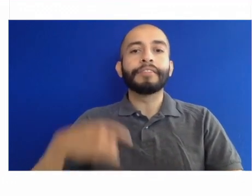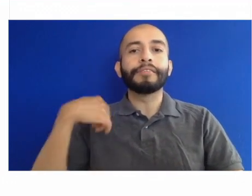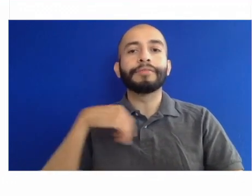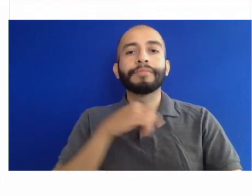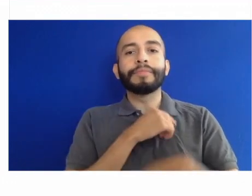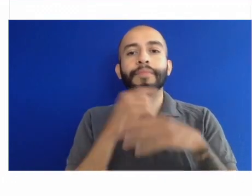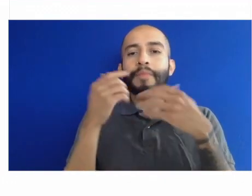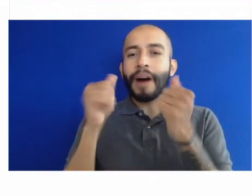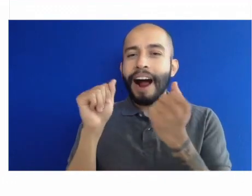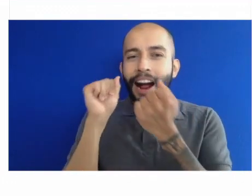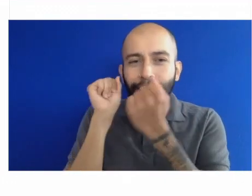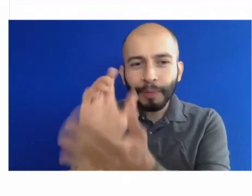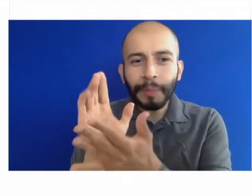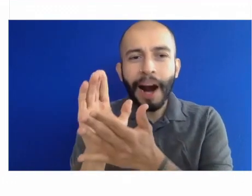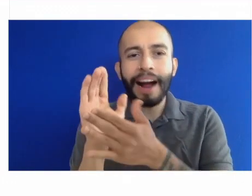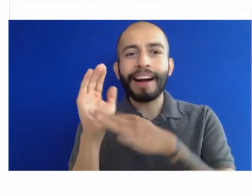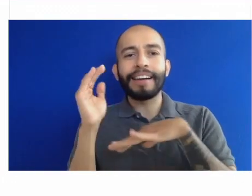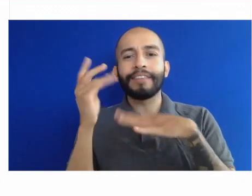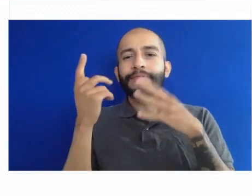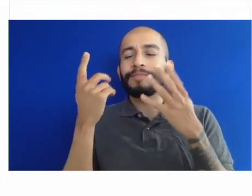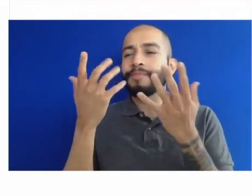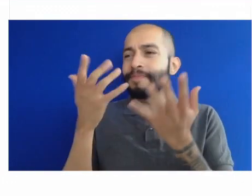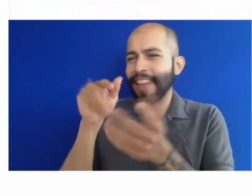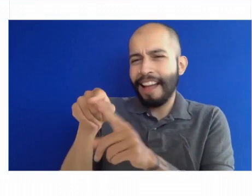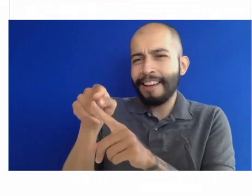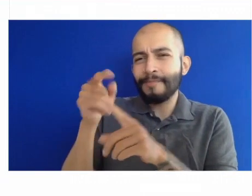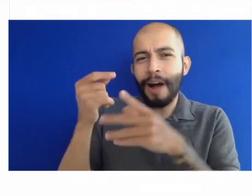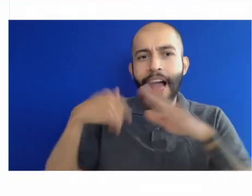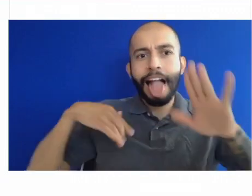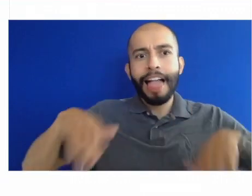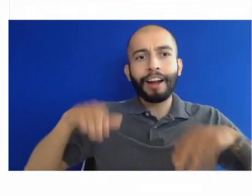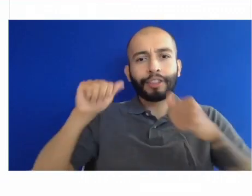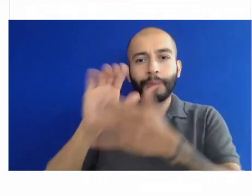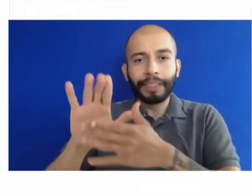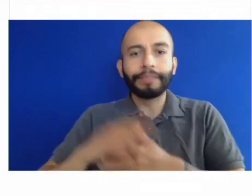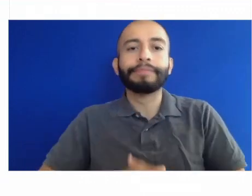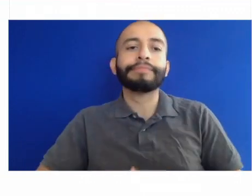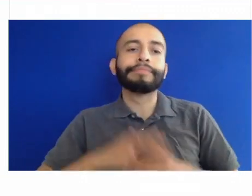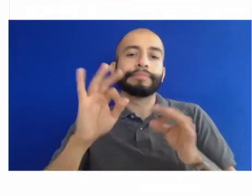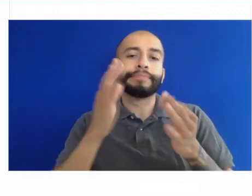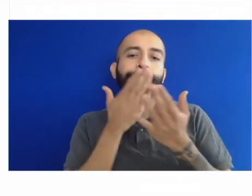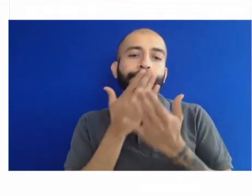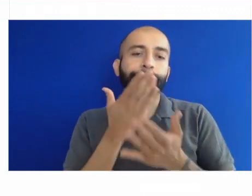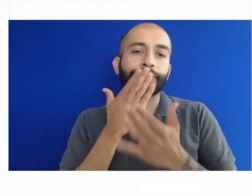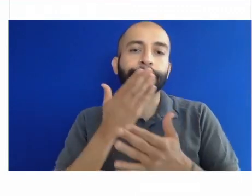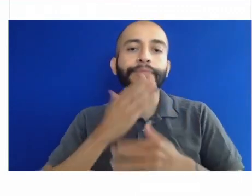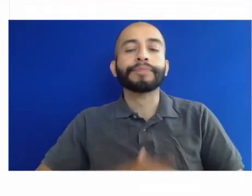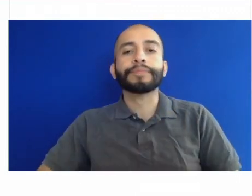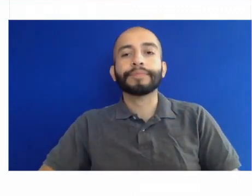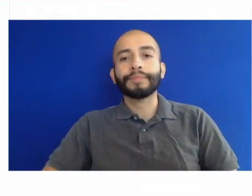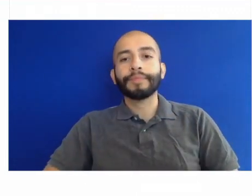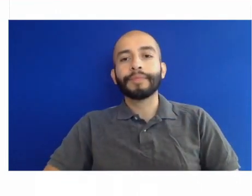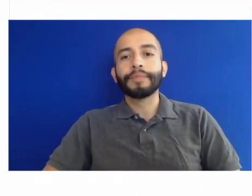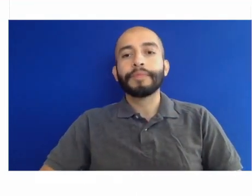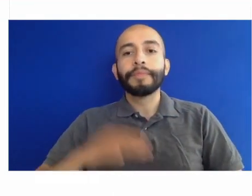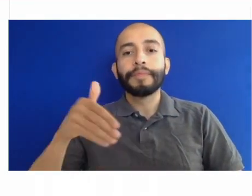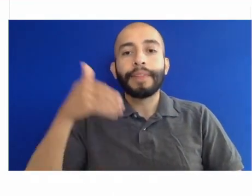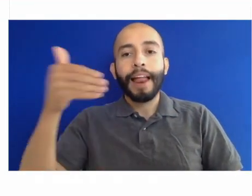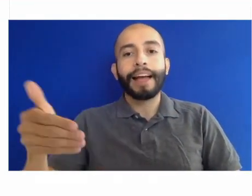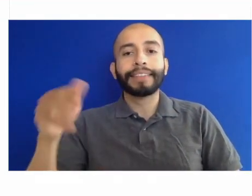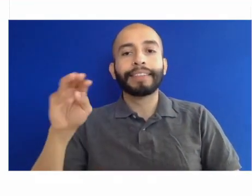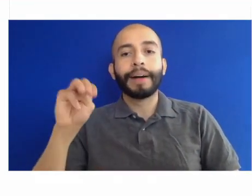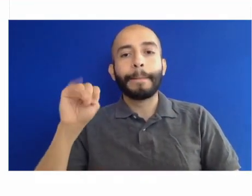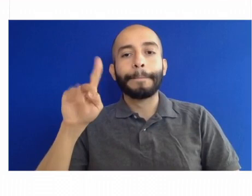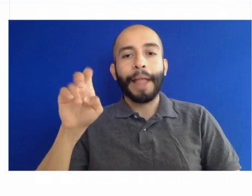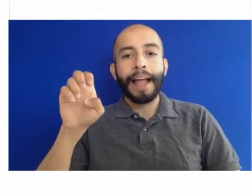just? Yeah, absolutely. Can I elevate something that Mike just said? So Monica Schatzbaum is on this in this audience as well,